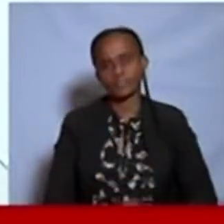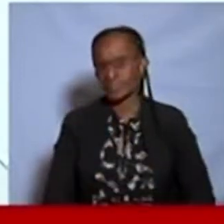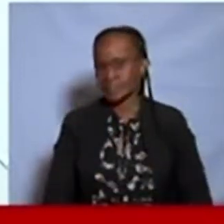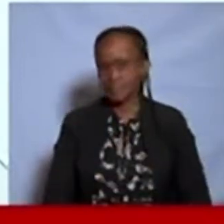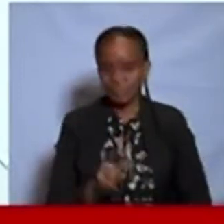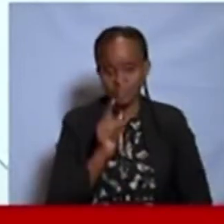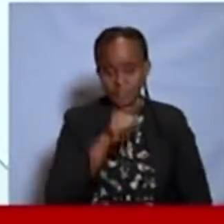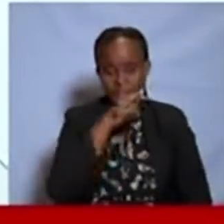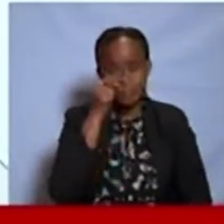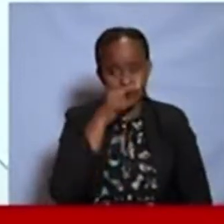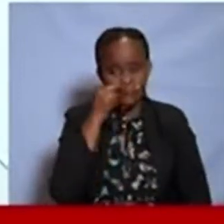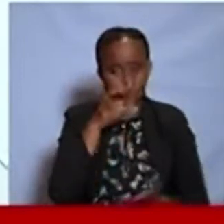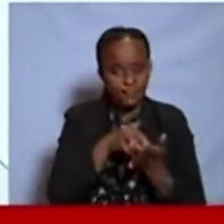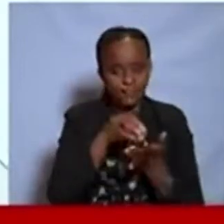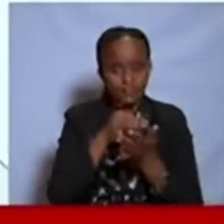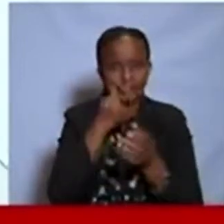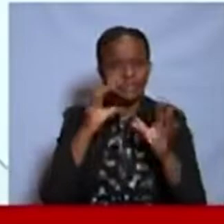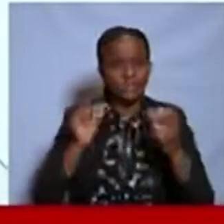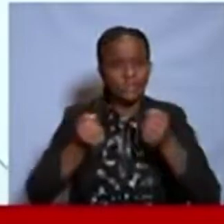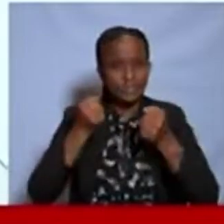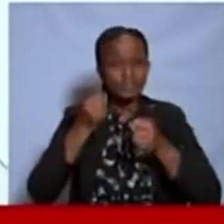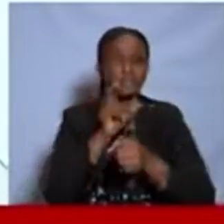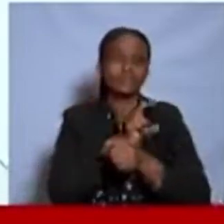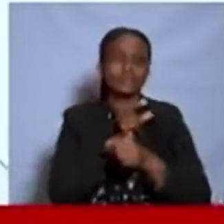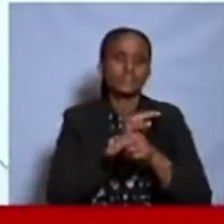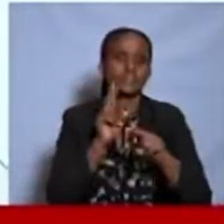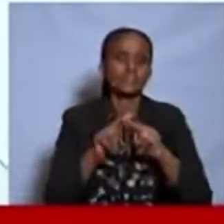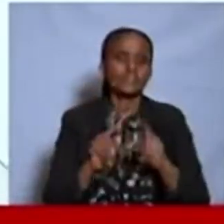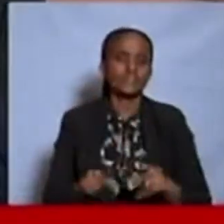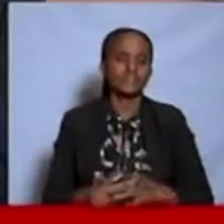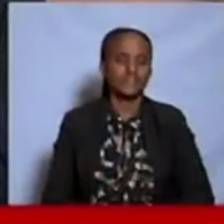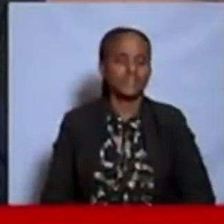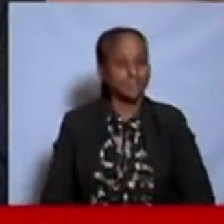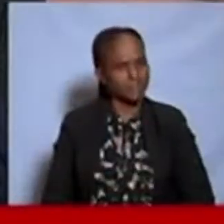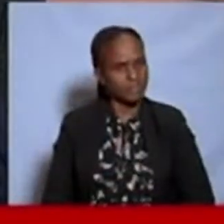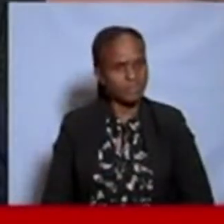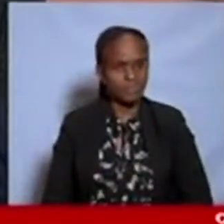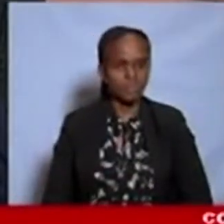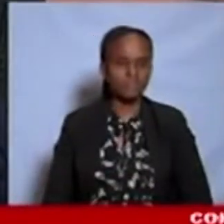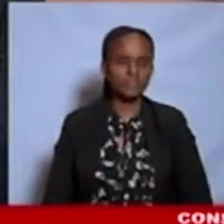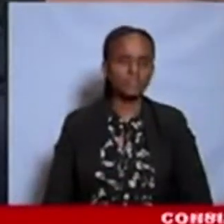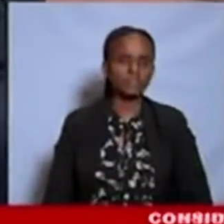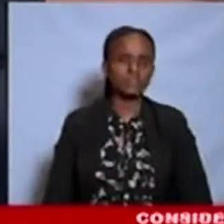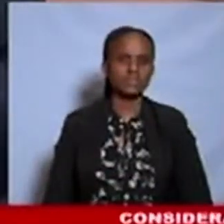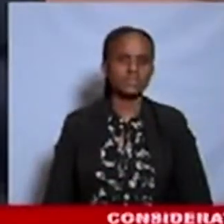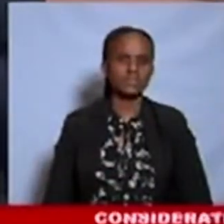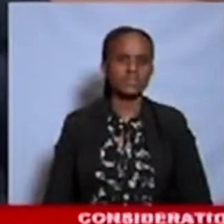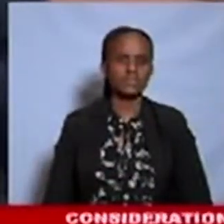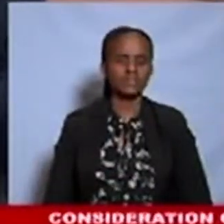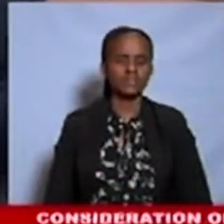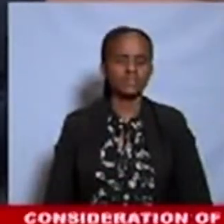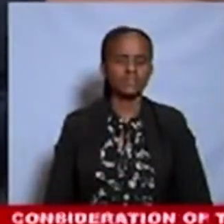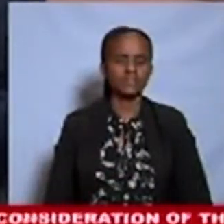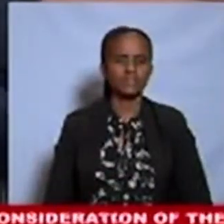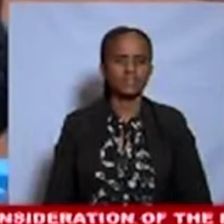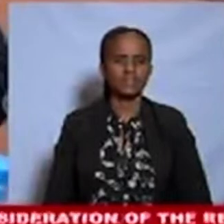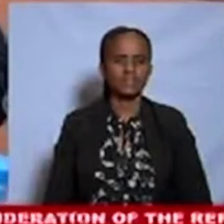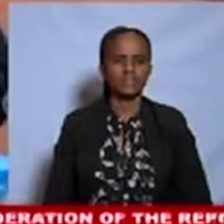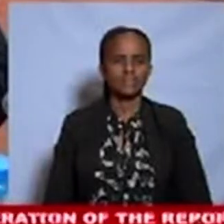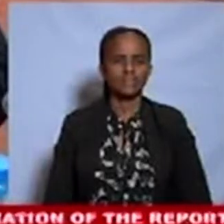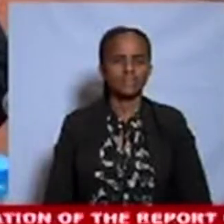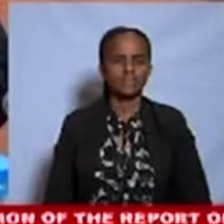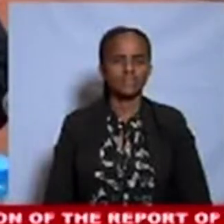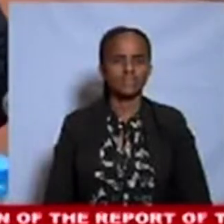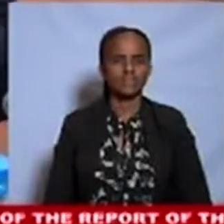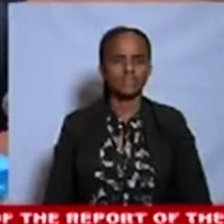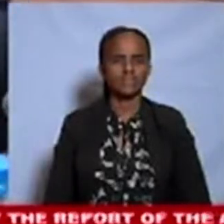This is a criminal case, it's supposed to have been taken to the police. Yeah. Yes, Honorable. This gentleman, from the initial talk we